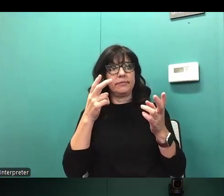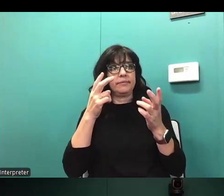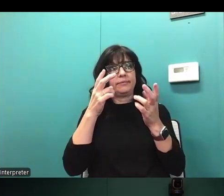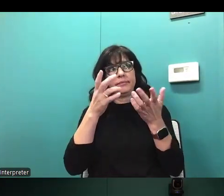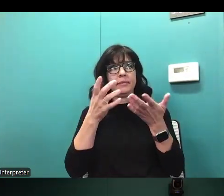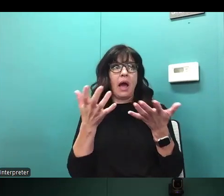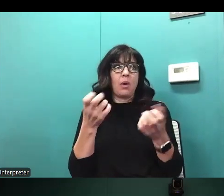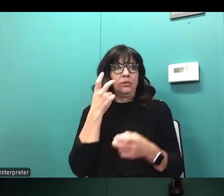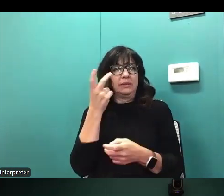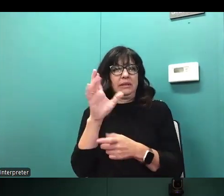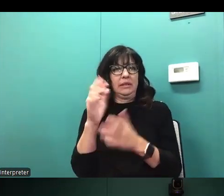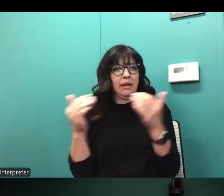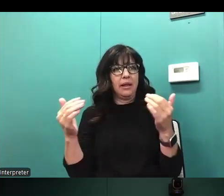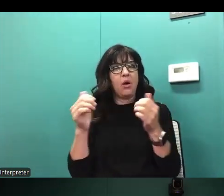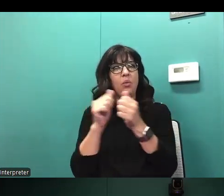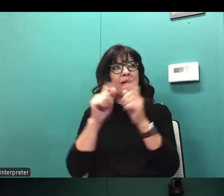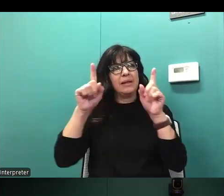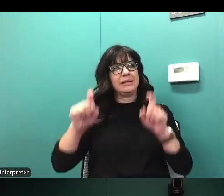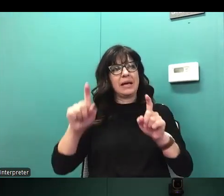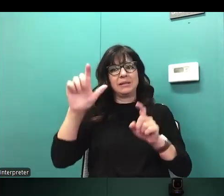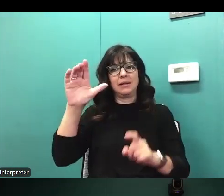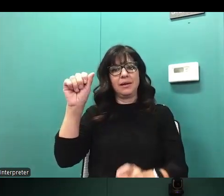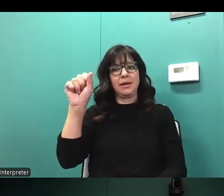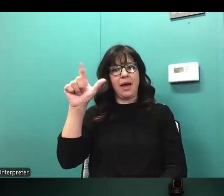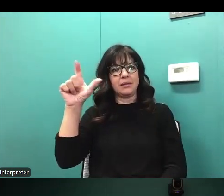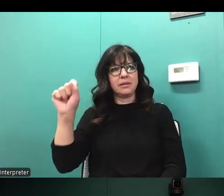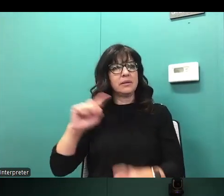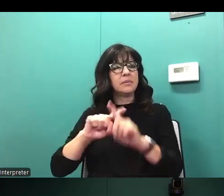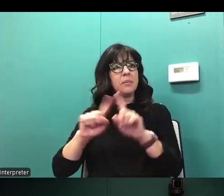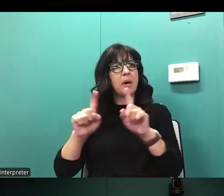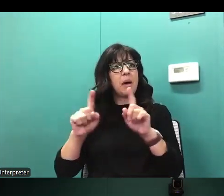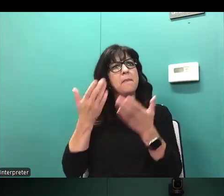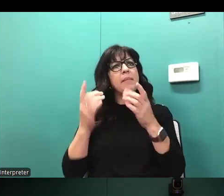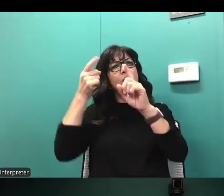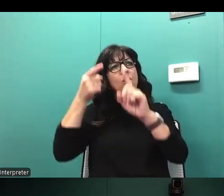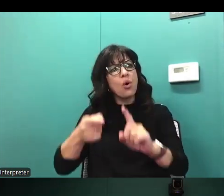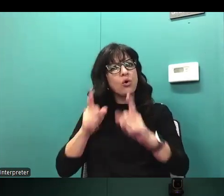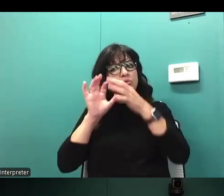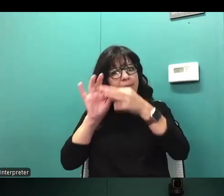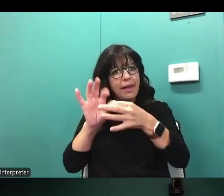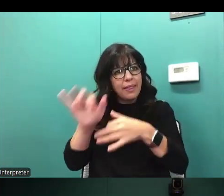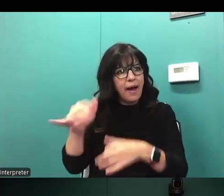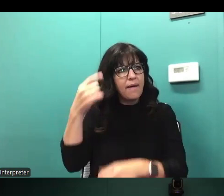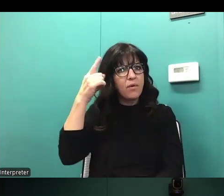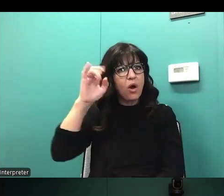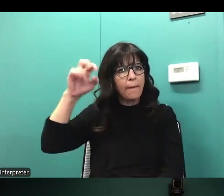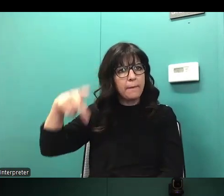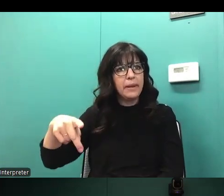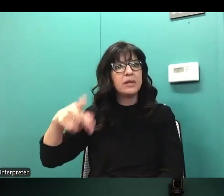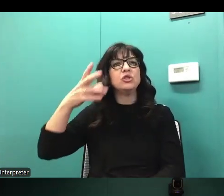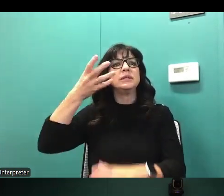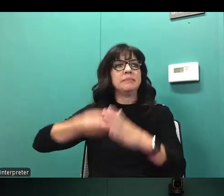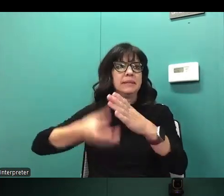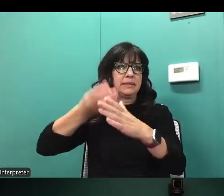I wanted to see where she was at with castles, but kind of to look at what are some goals I can do for her IAP. I could see like she's missing a lot